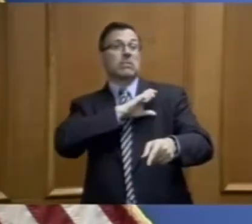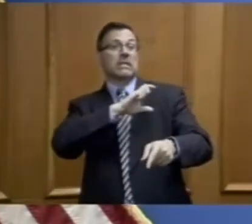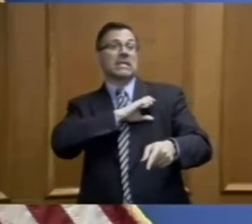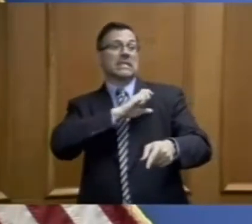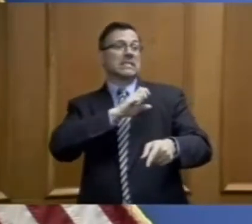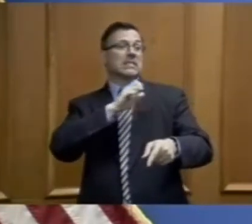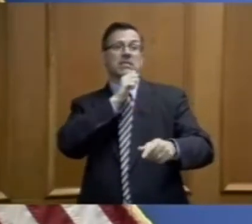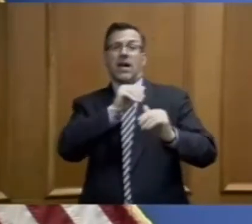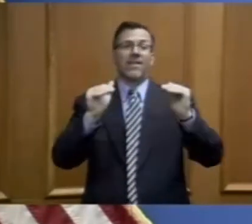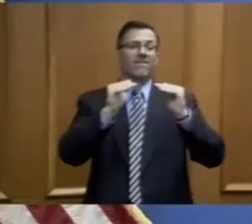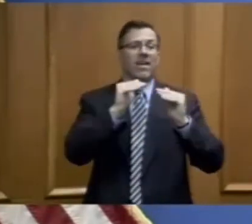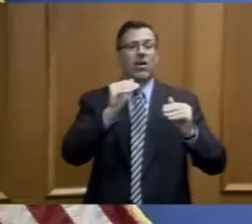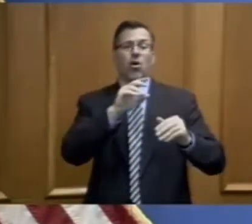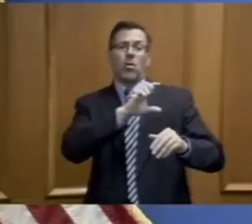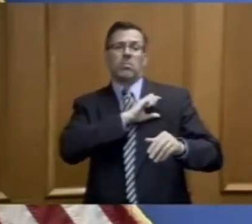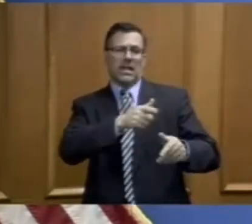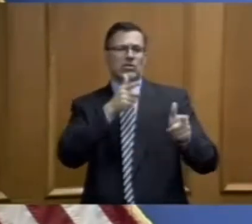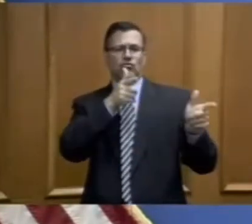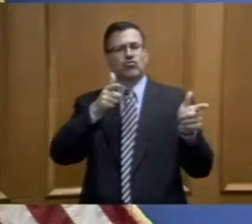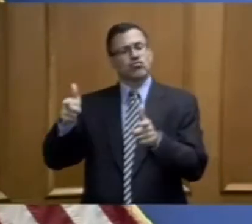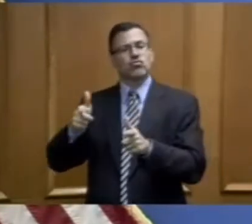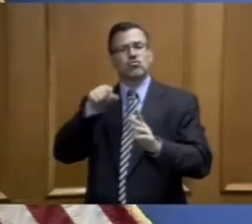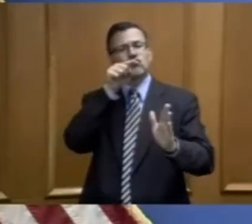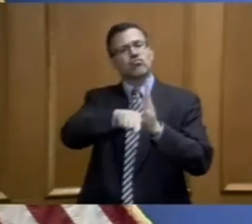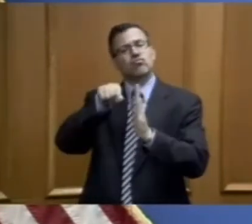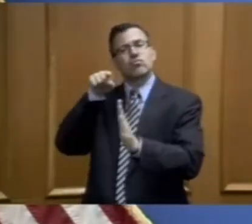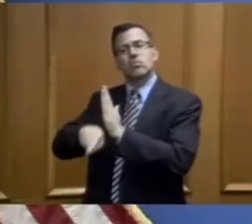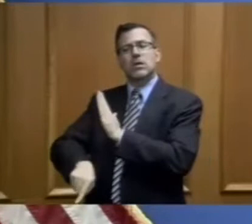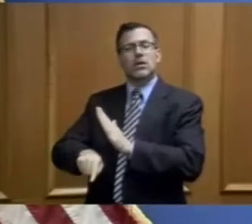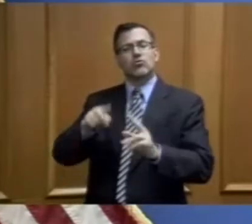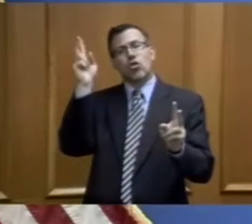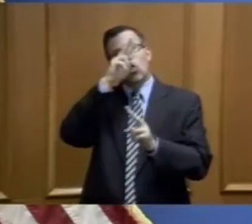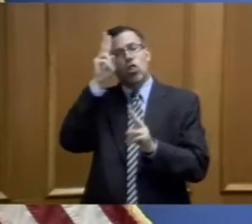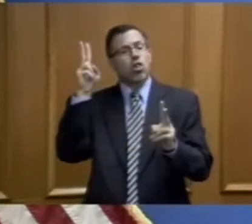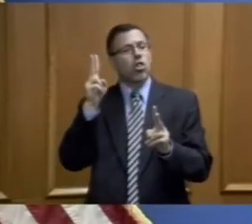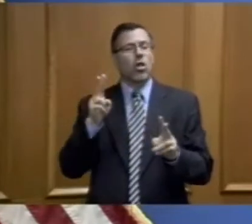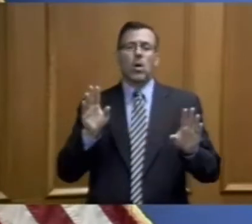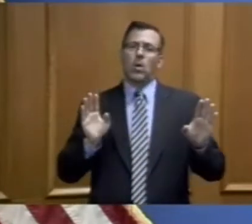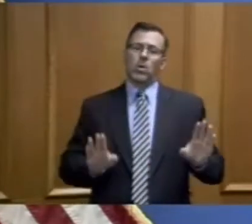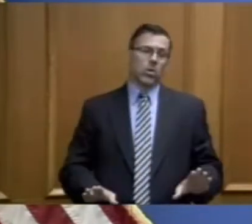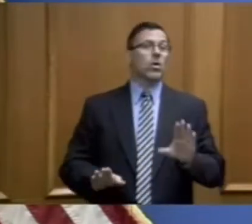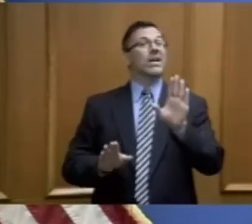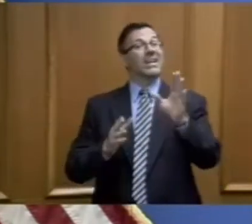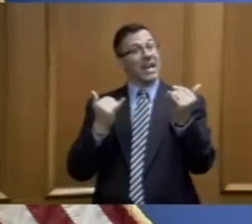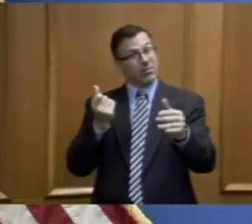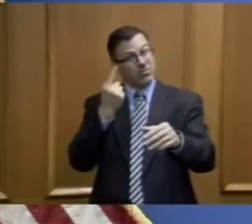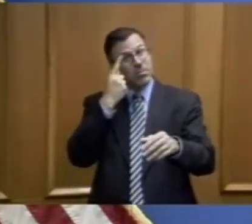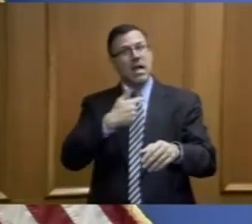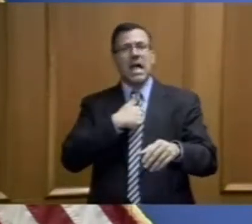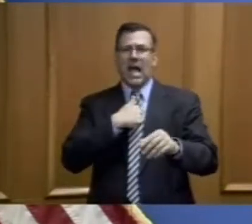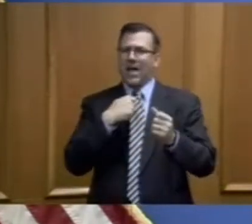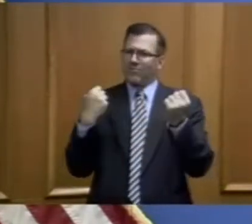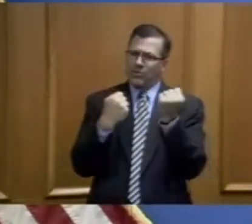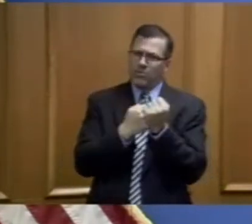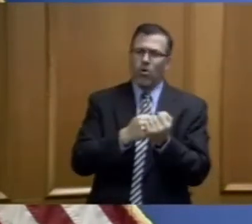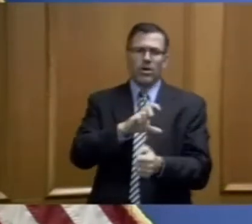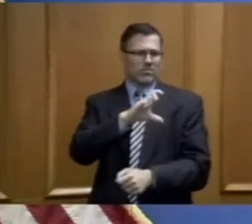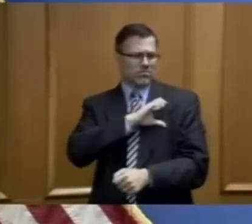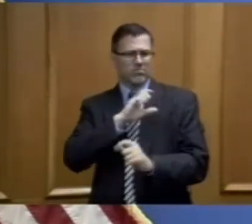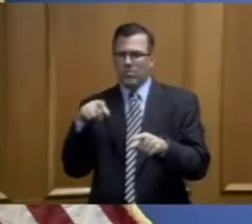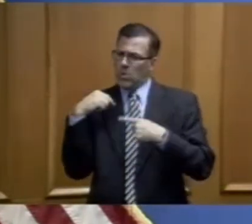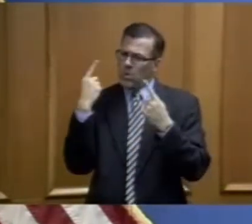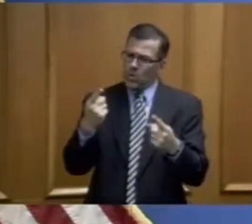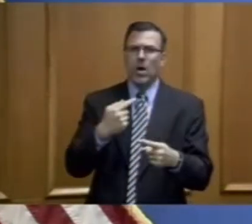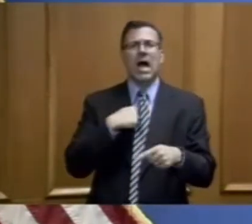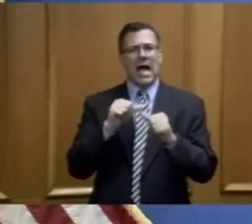exists. I have a great deal of respect for and have long supported law enforcement and continue to do